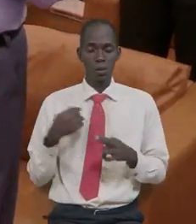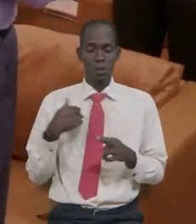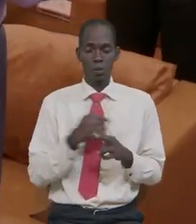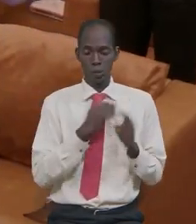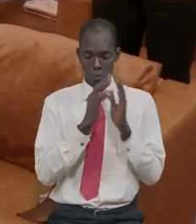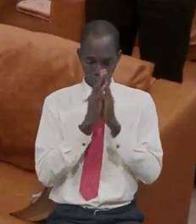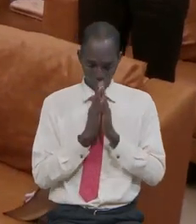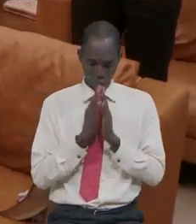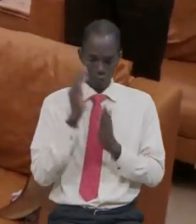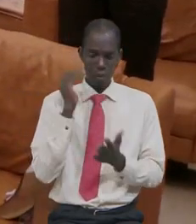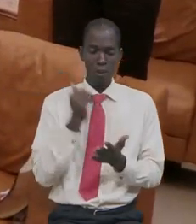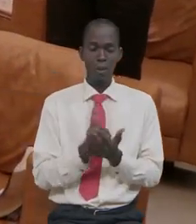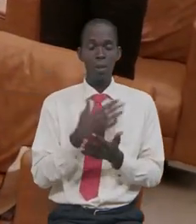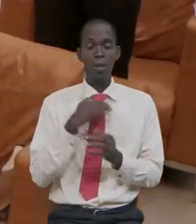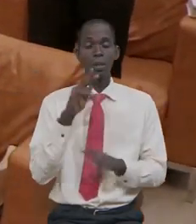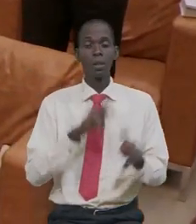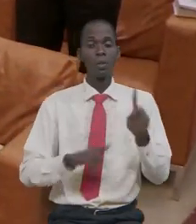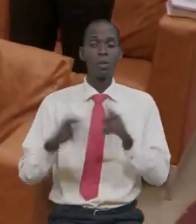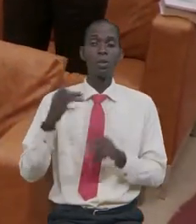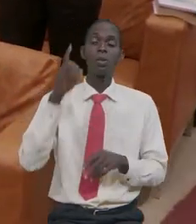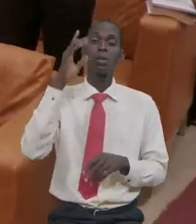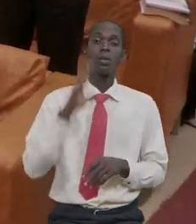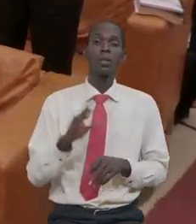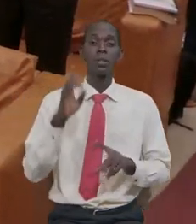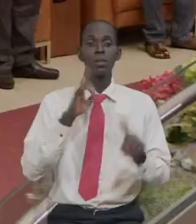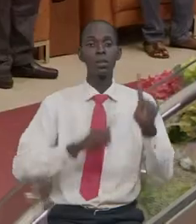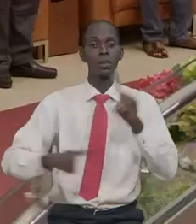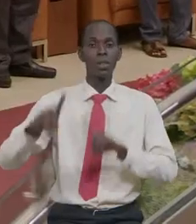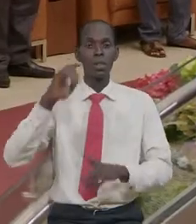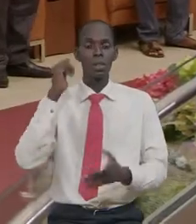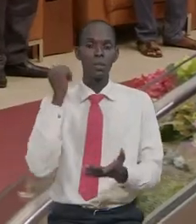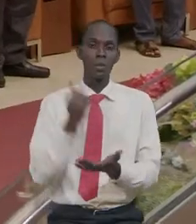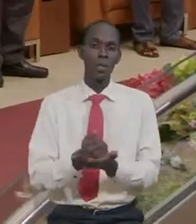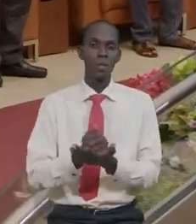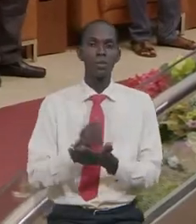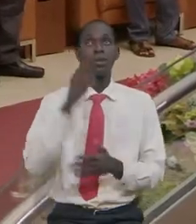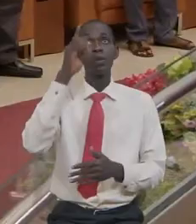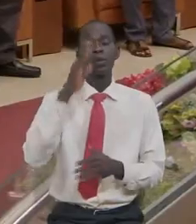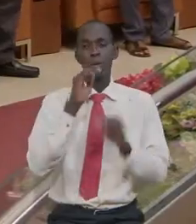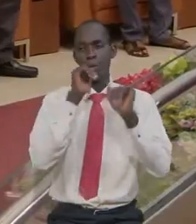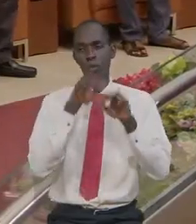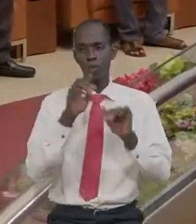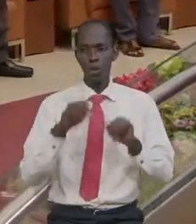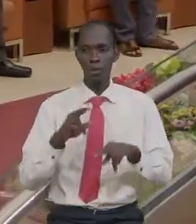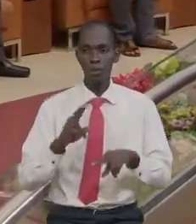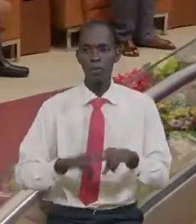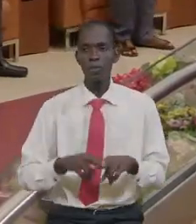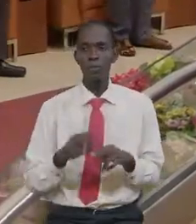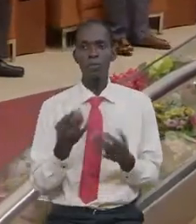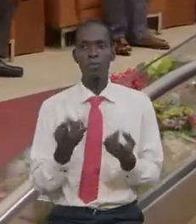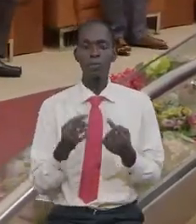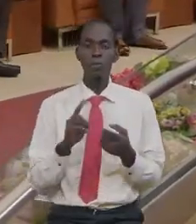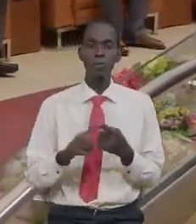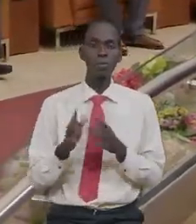pray. And the people of God said, God bless you. Consider, we're coming to a Bible